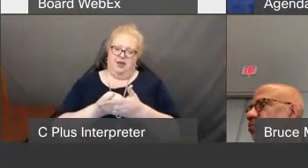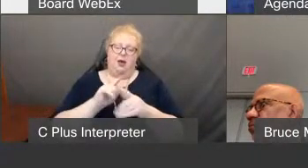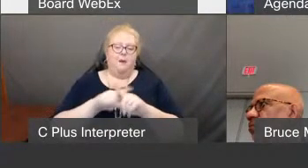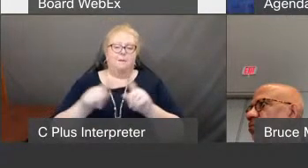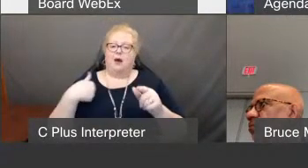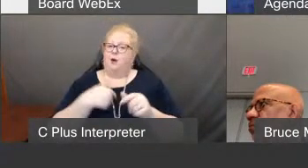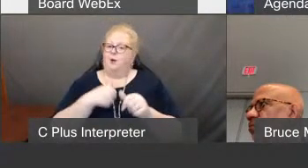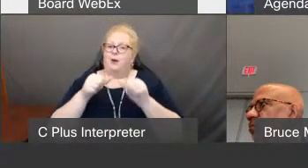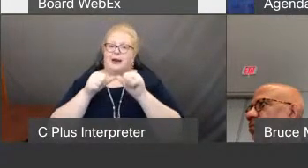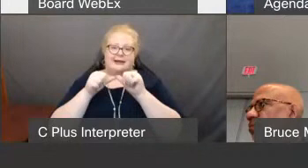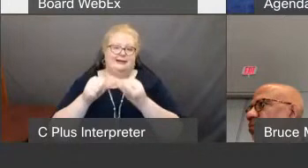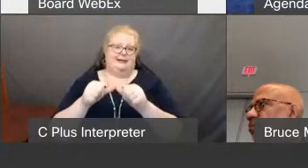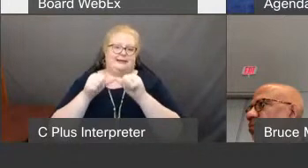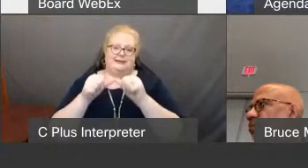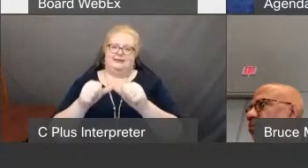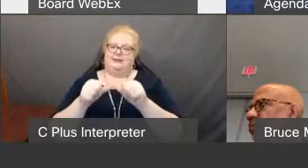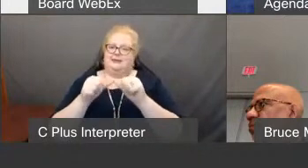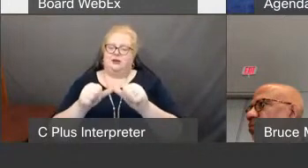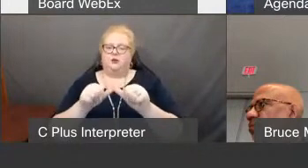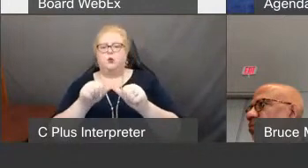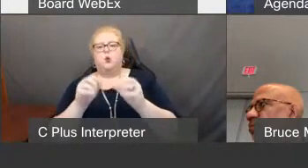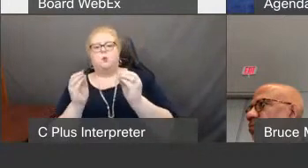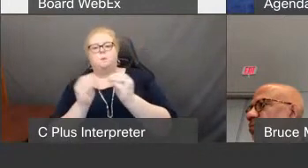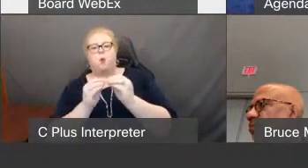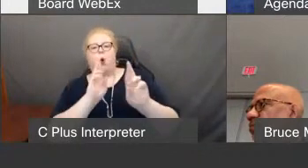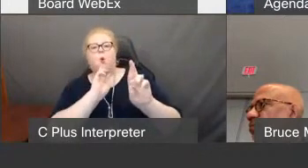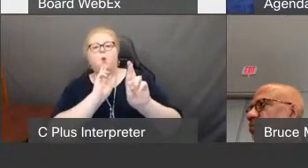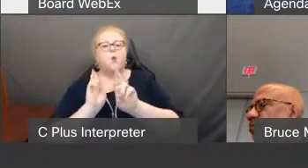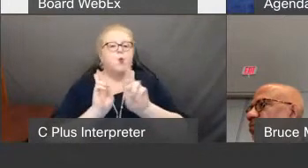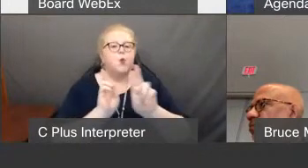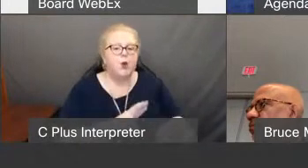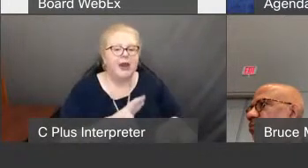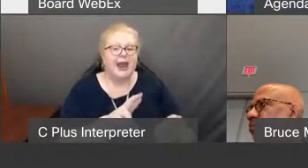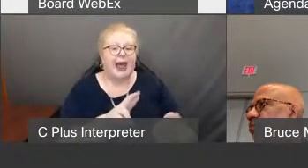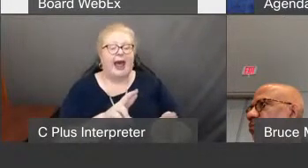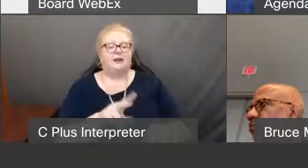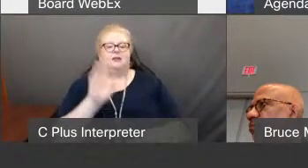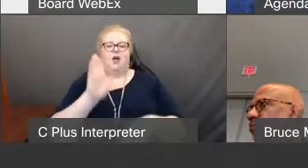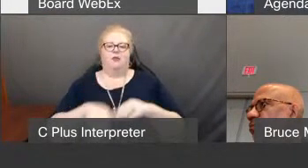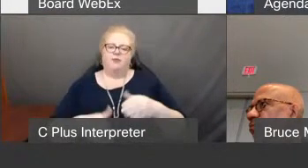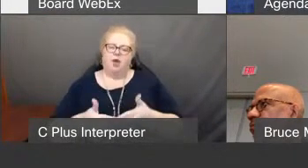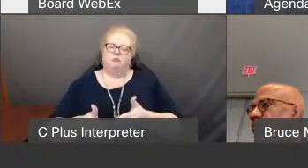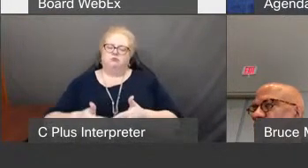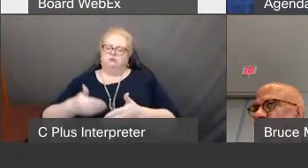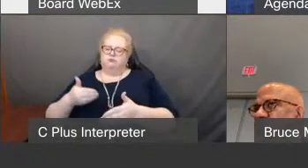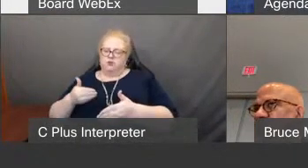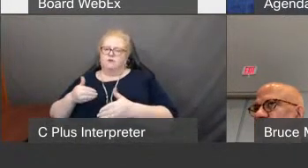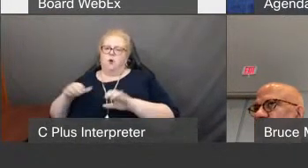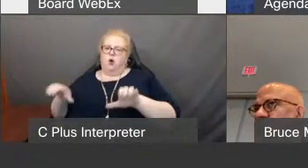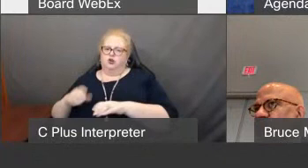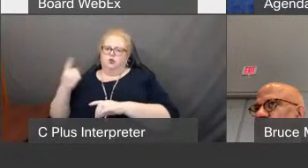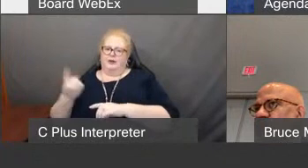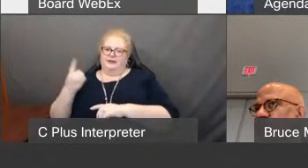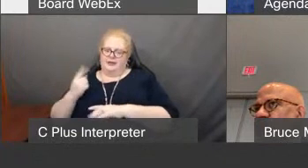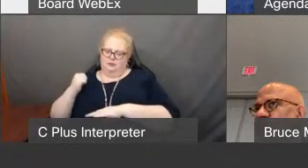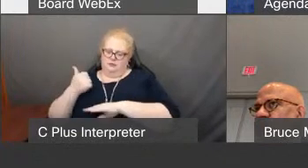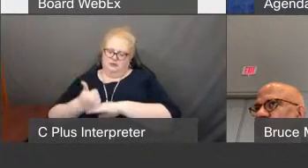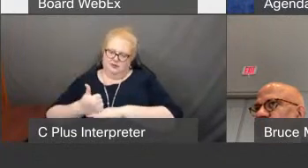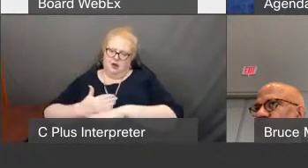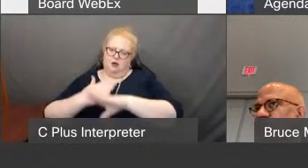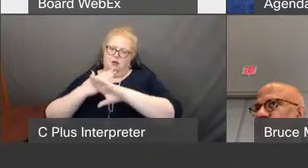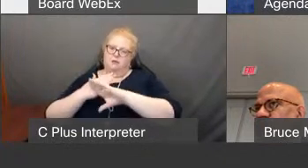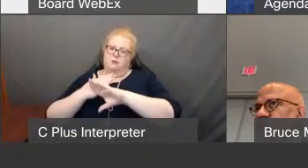be reactive and not proactive. I have submitted proposal after proposal in various